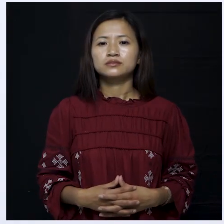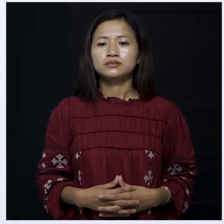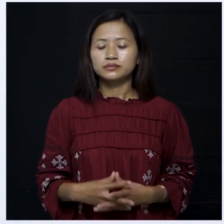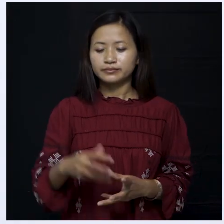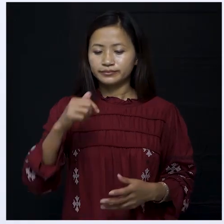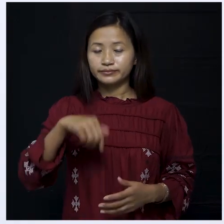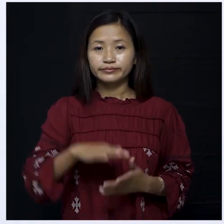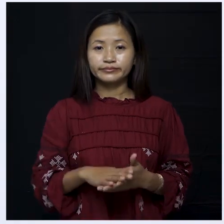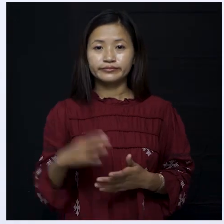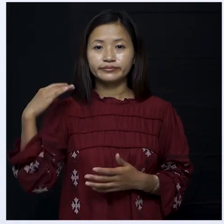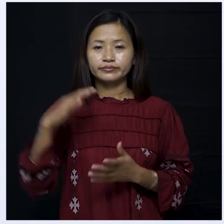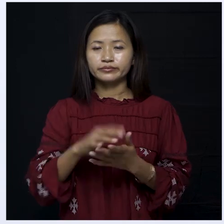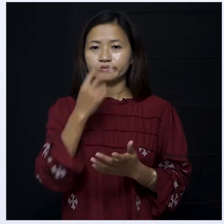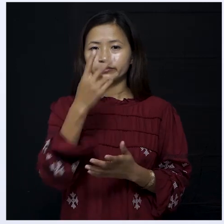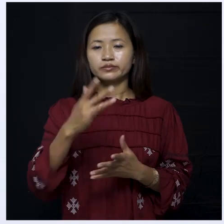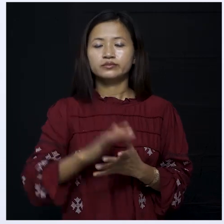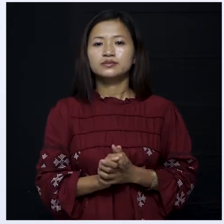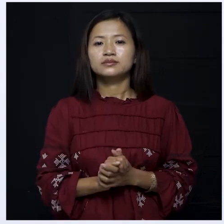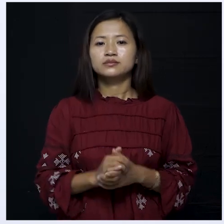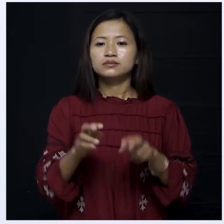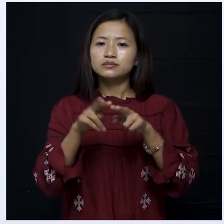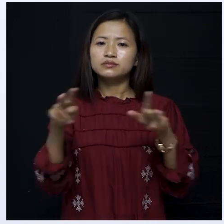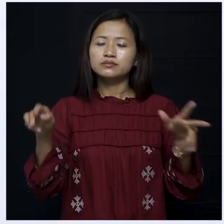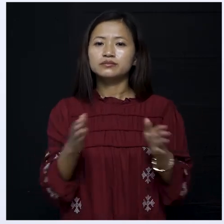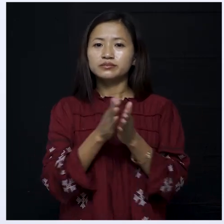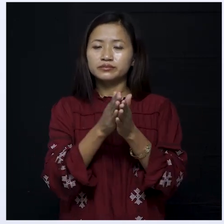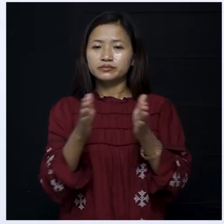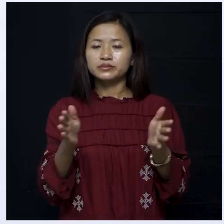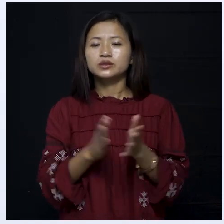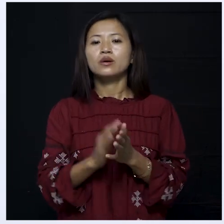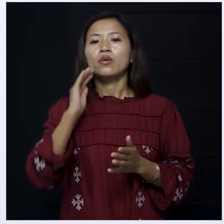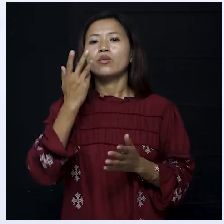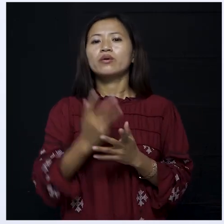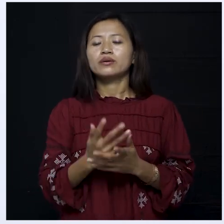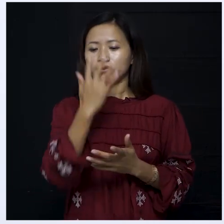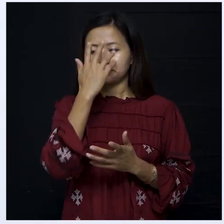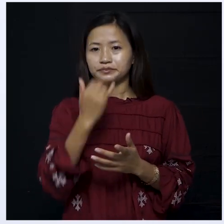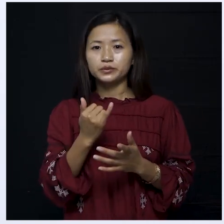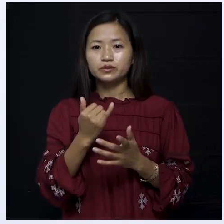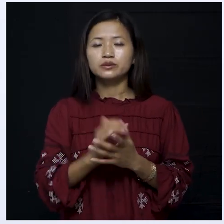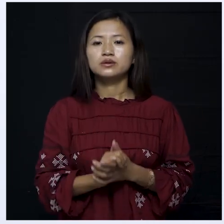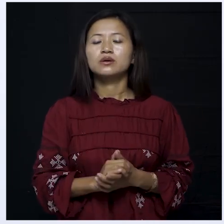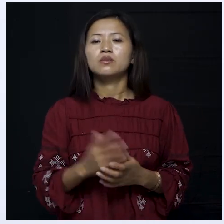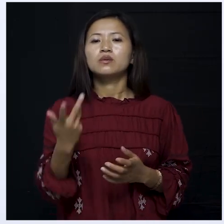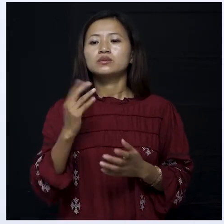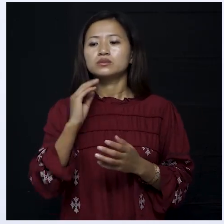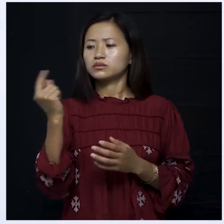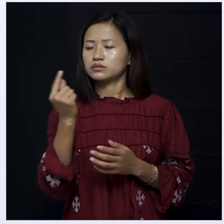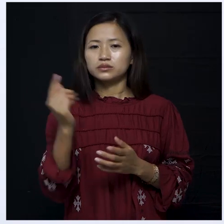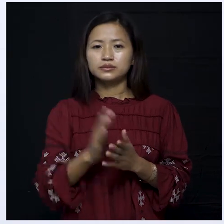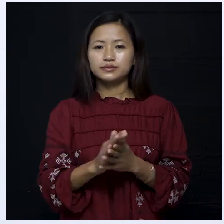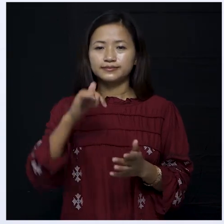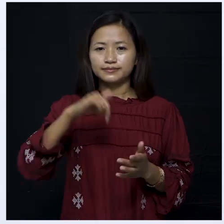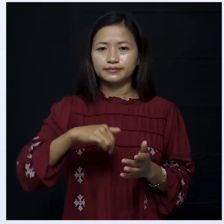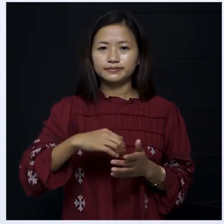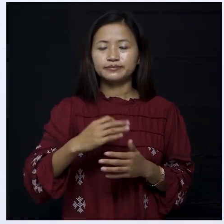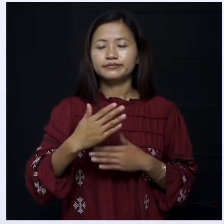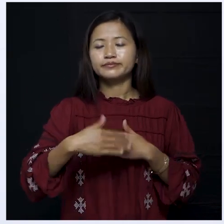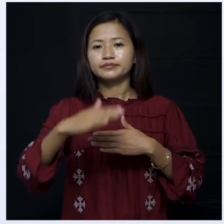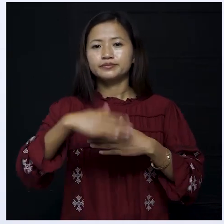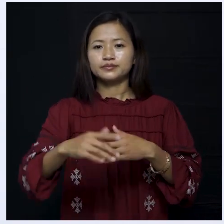Now let's very quickly take a look at the difference between when and while when we are using the present